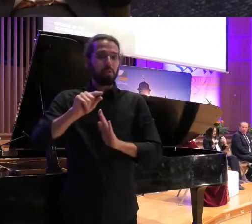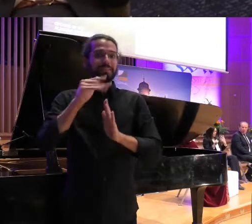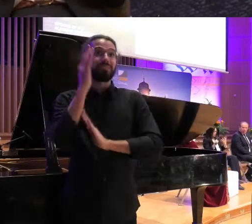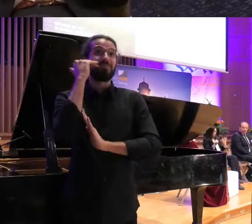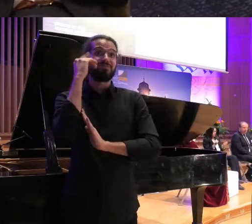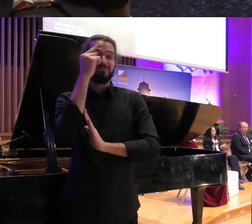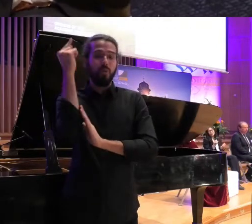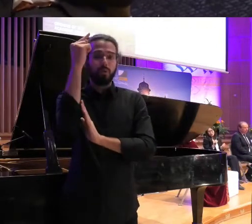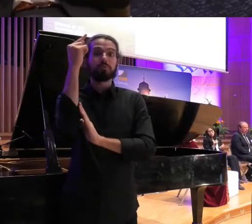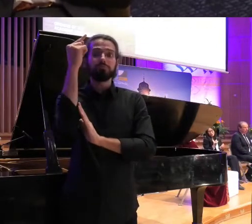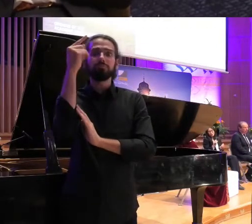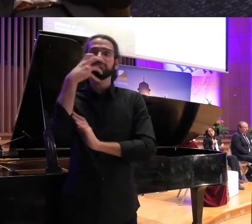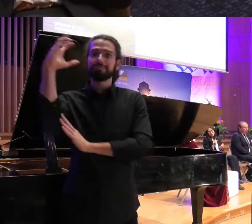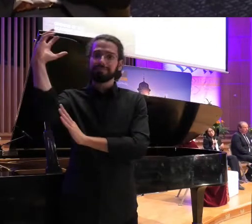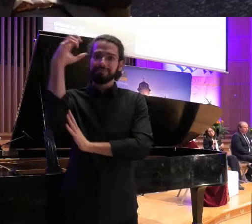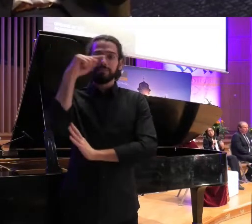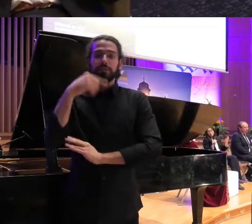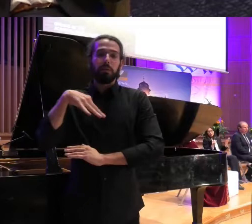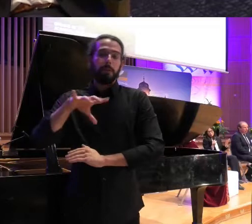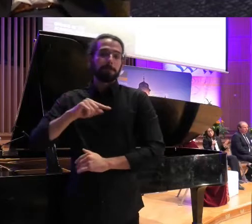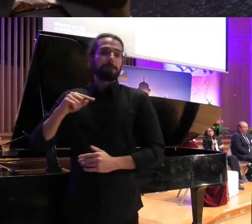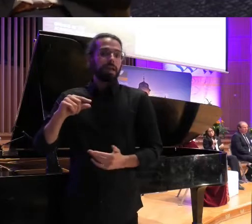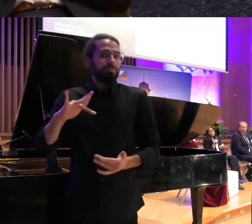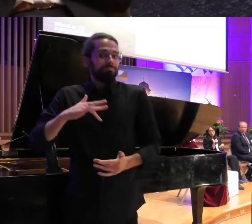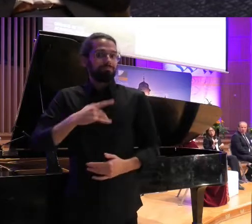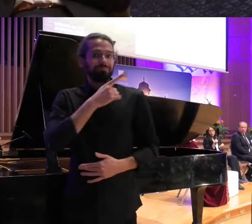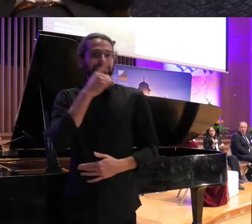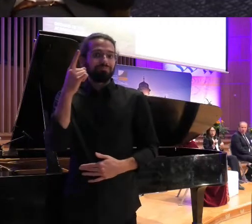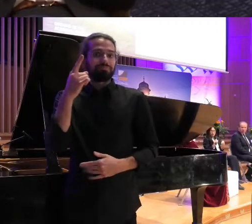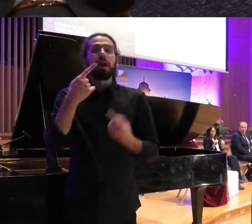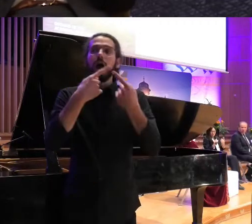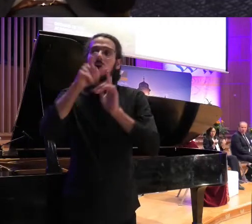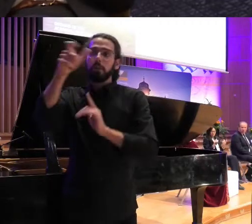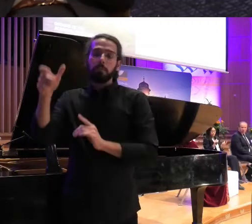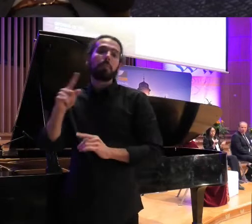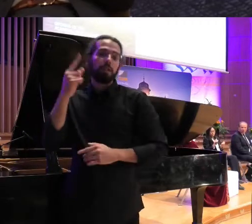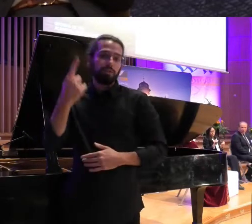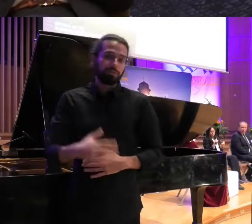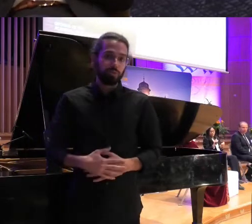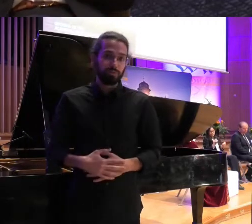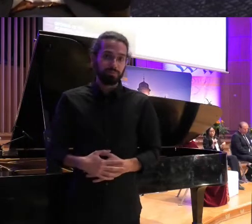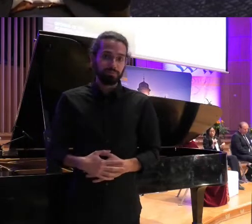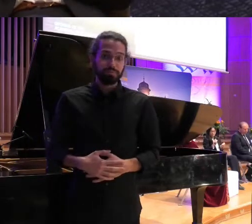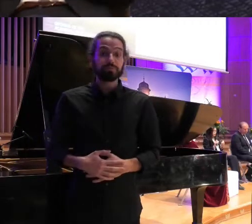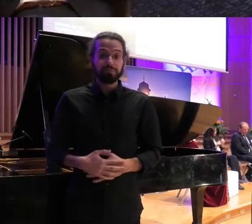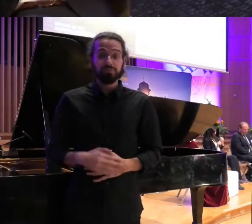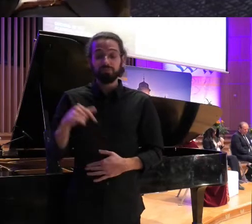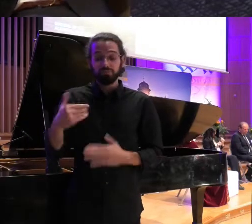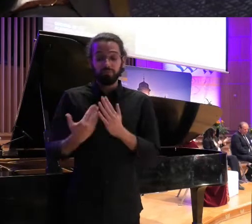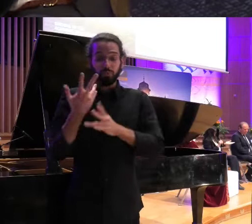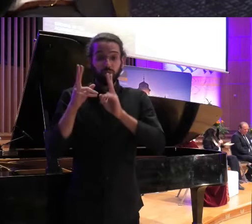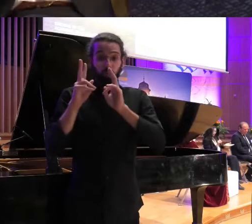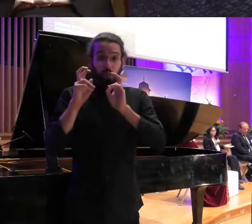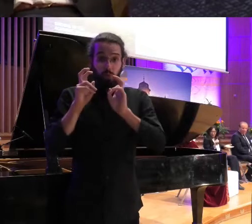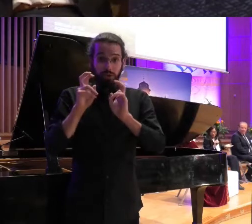they are the most prone to heat waves, mm-hmm. and elderly people as well. And the new study we want to start is really on the